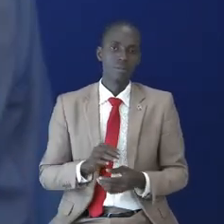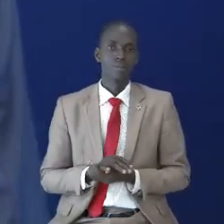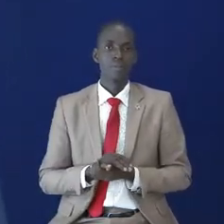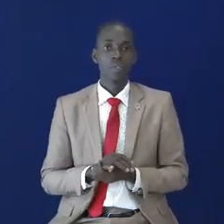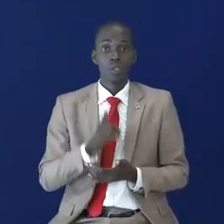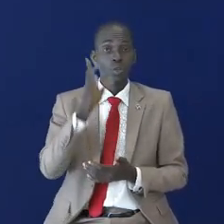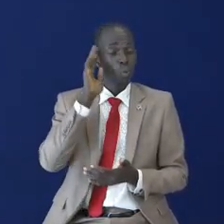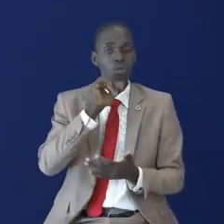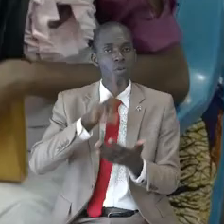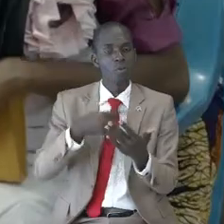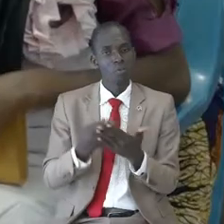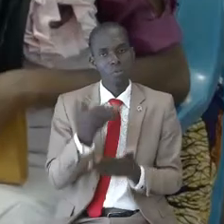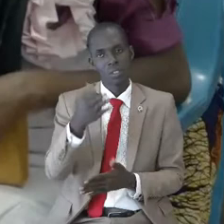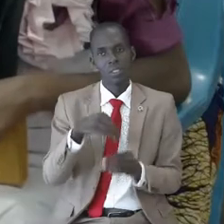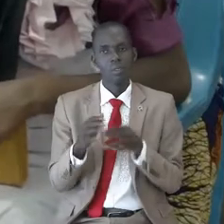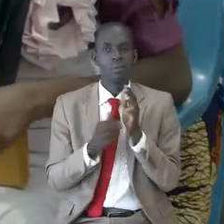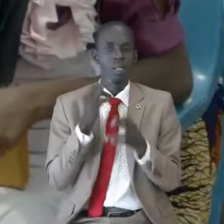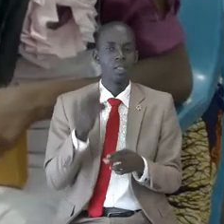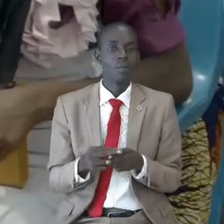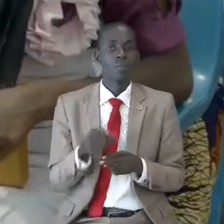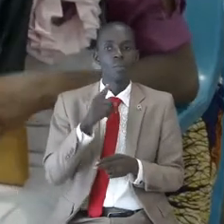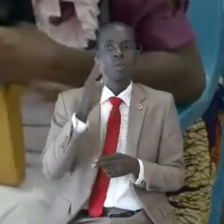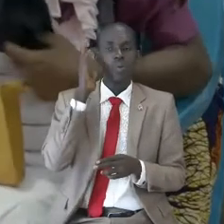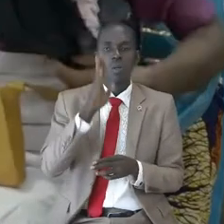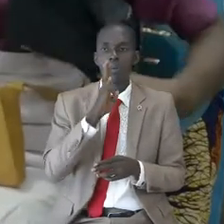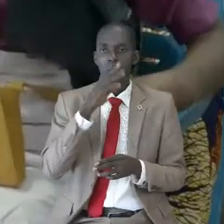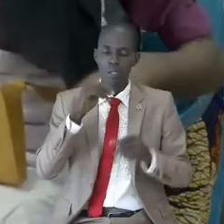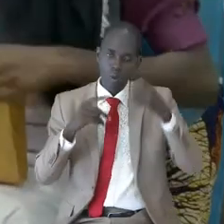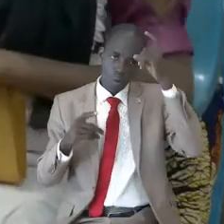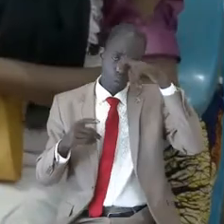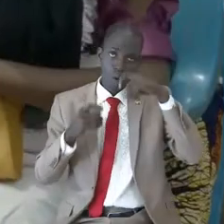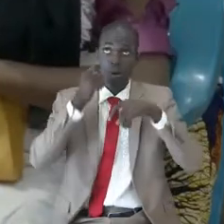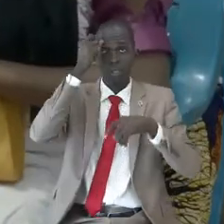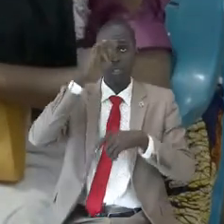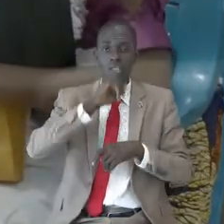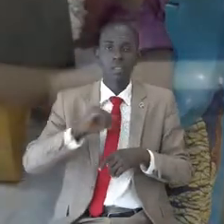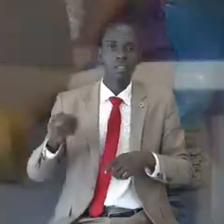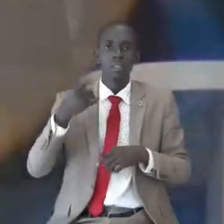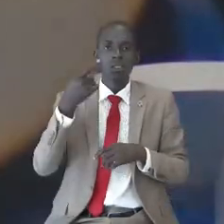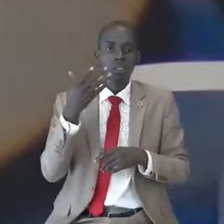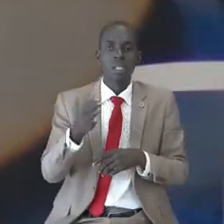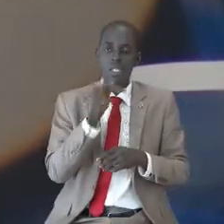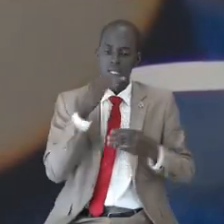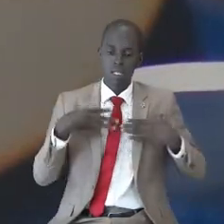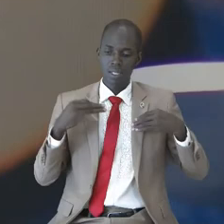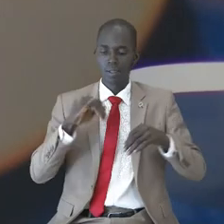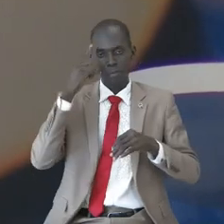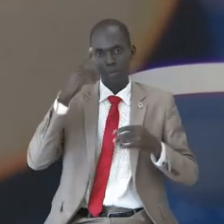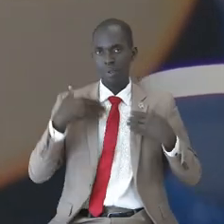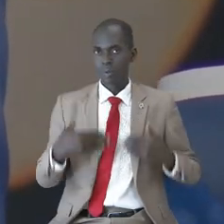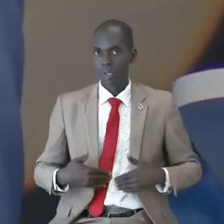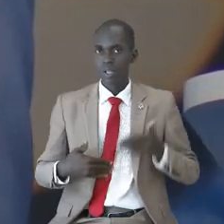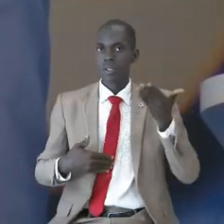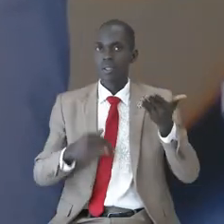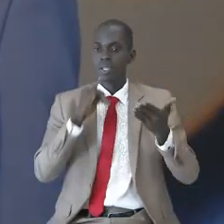will not fall therein. You'll be the wise understanding. There's healing for the body. There's healing for